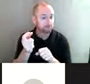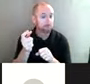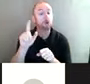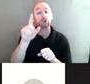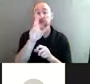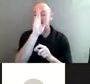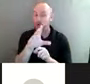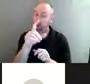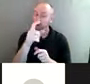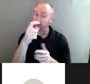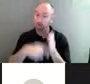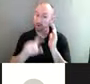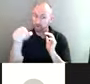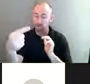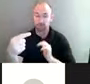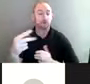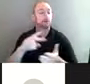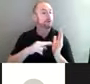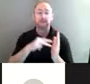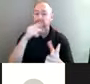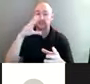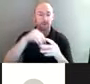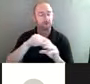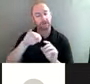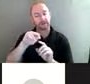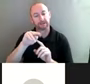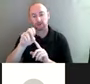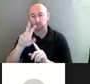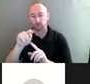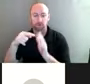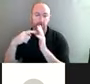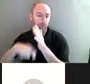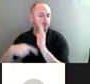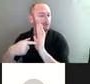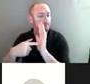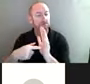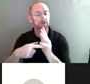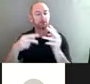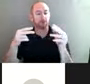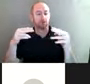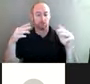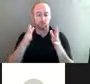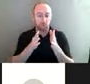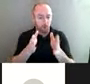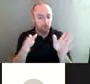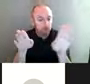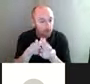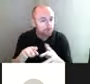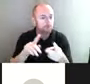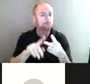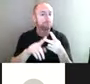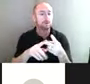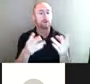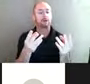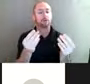so that says nothing about indirect costs like road closures, decreased property